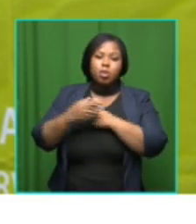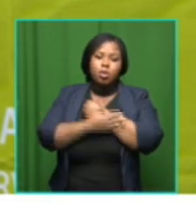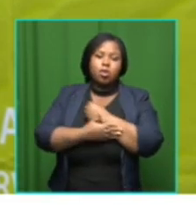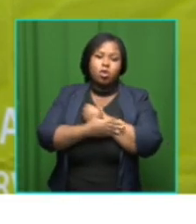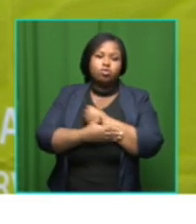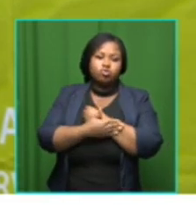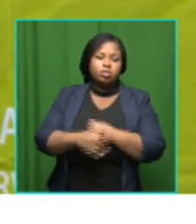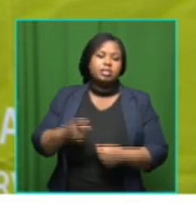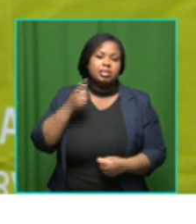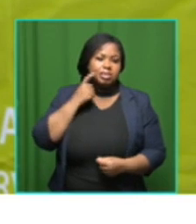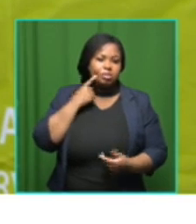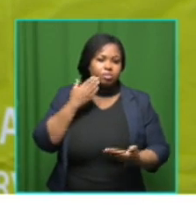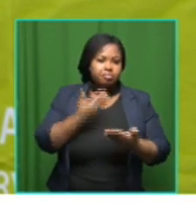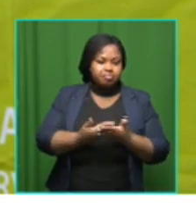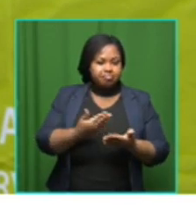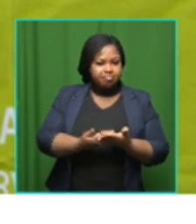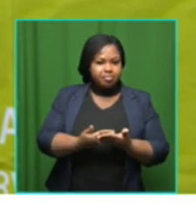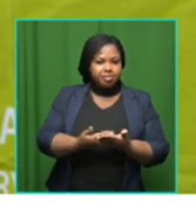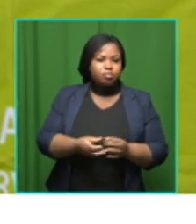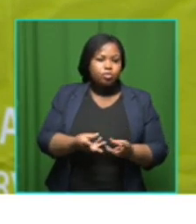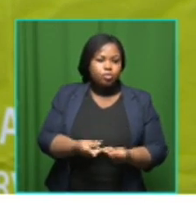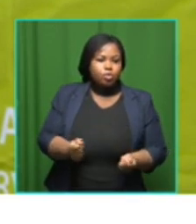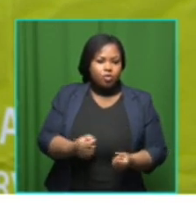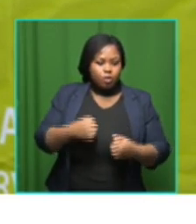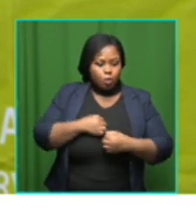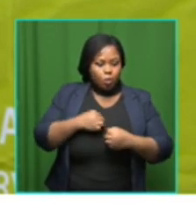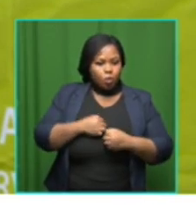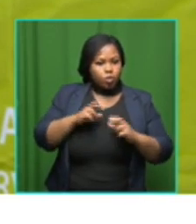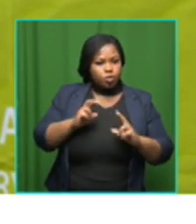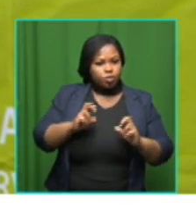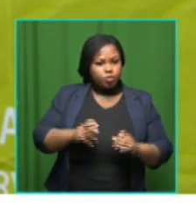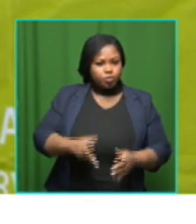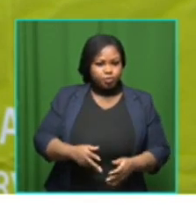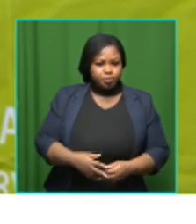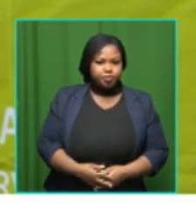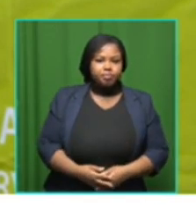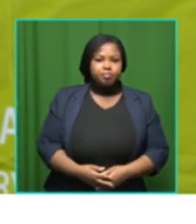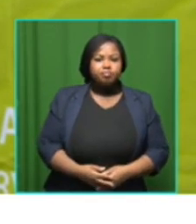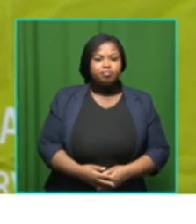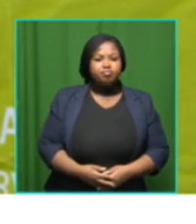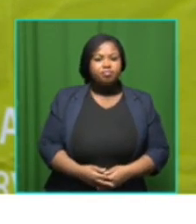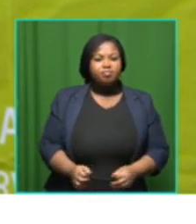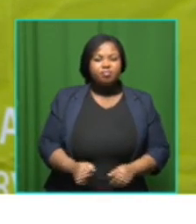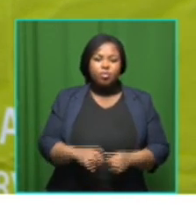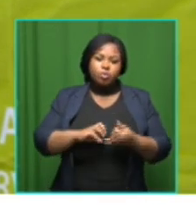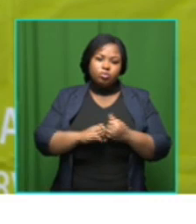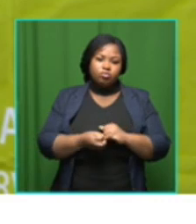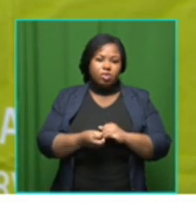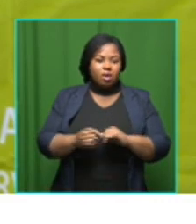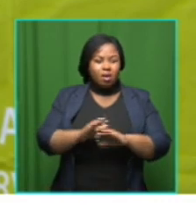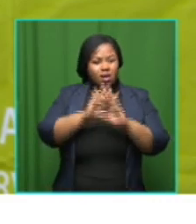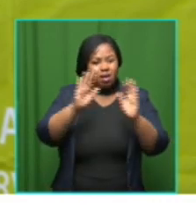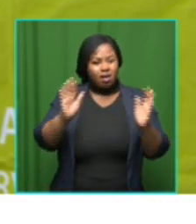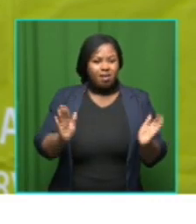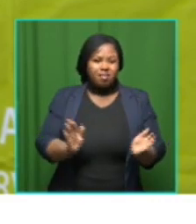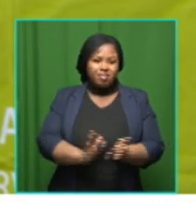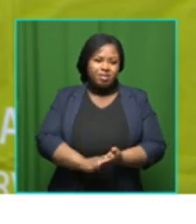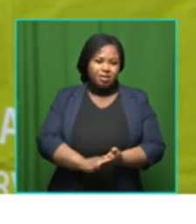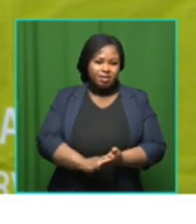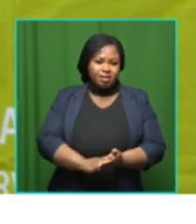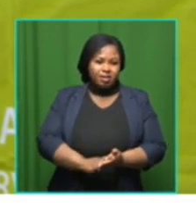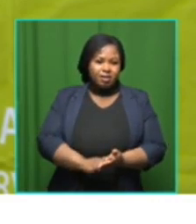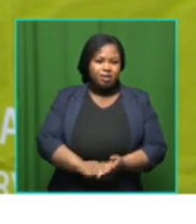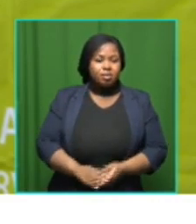countries, and therefore we're able to deal with the issue differently. We'll do everything to make sure that